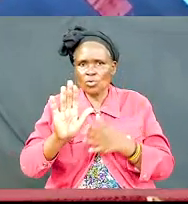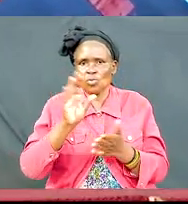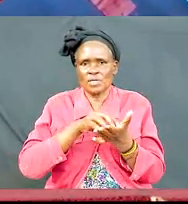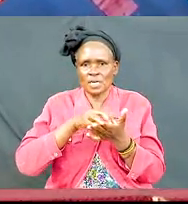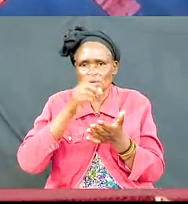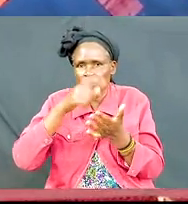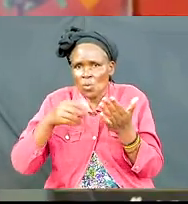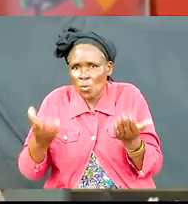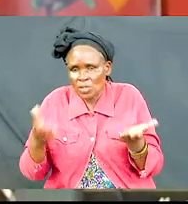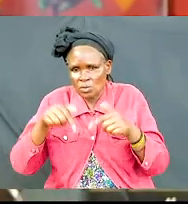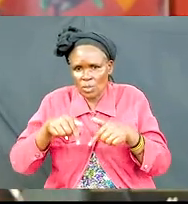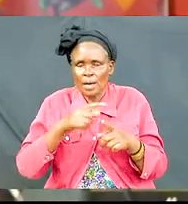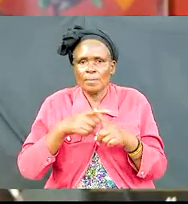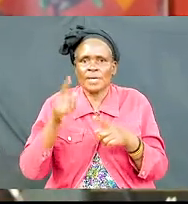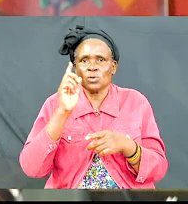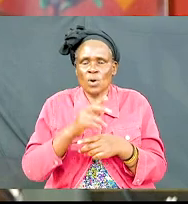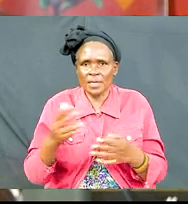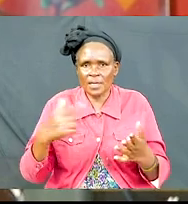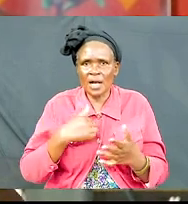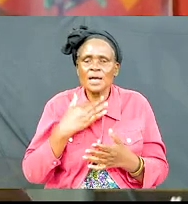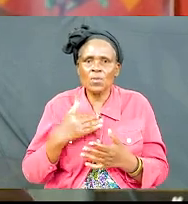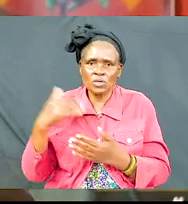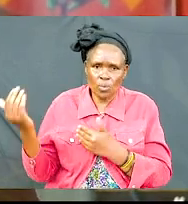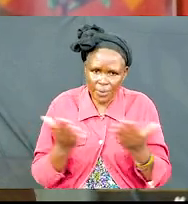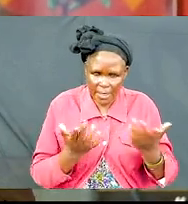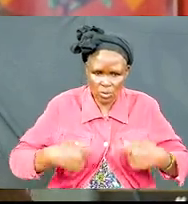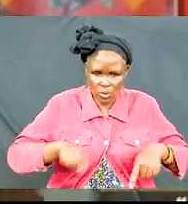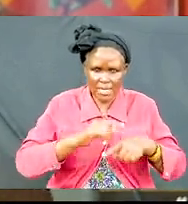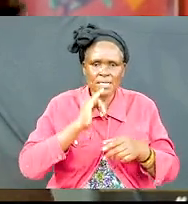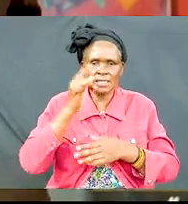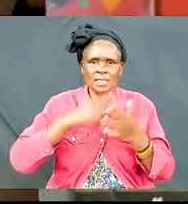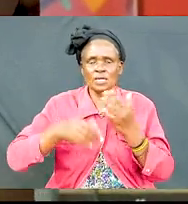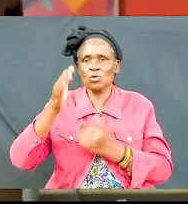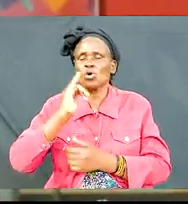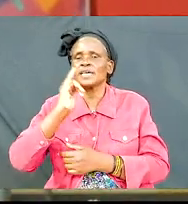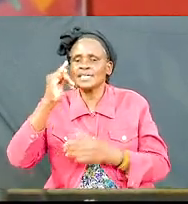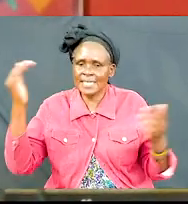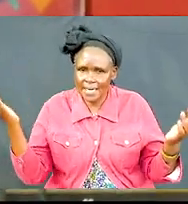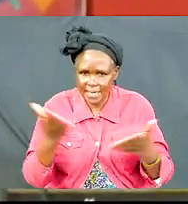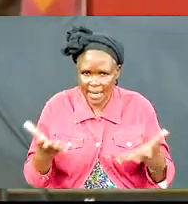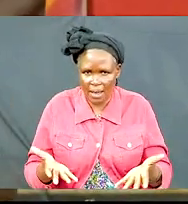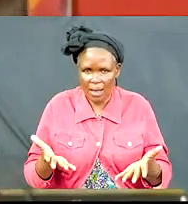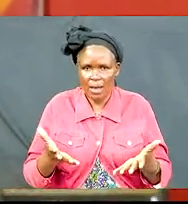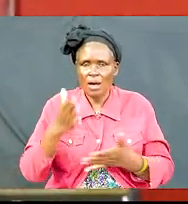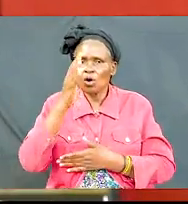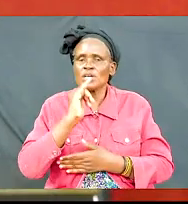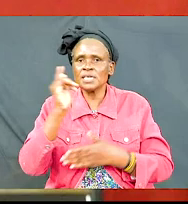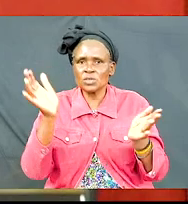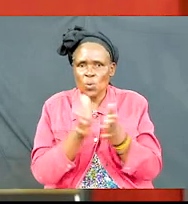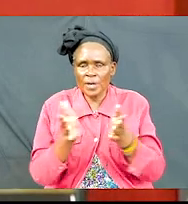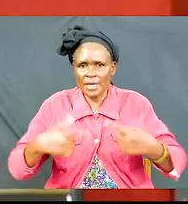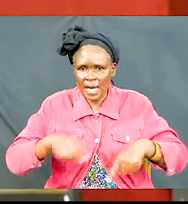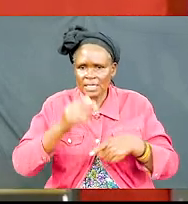today. But one message that I bring to us is that God is here. God is with us.